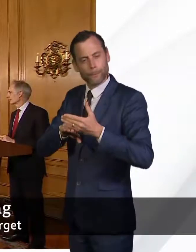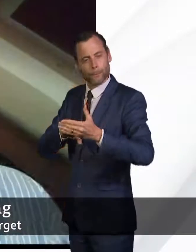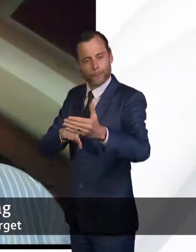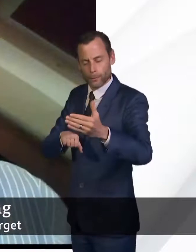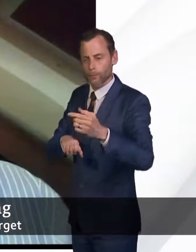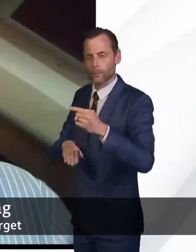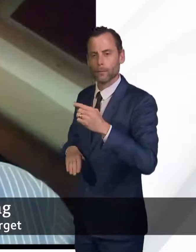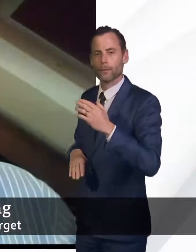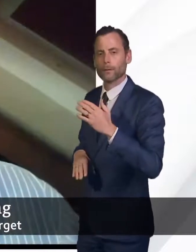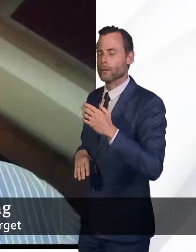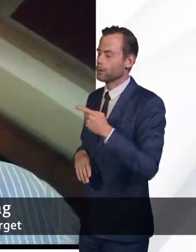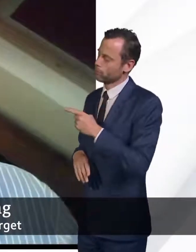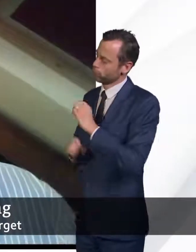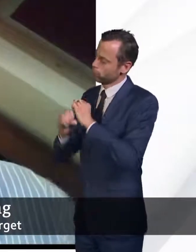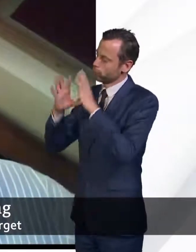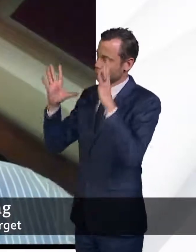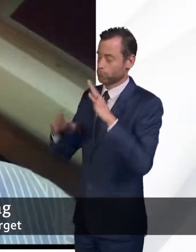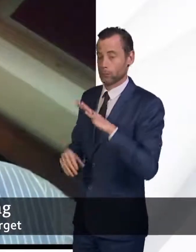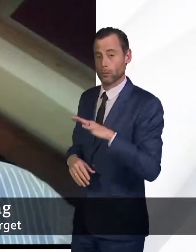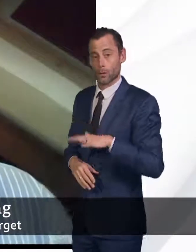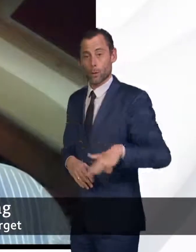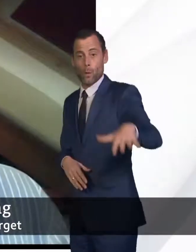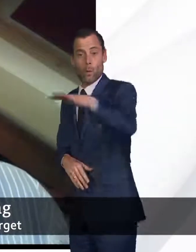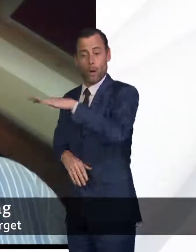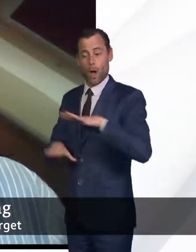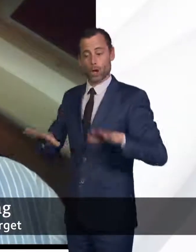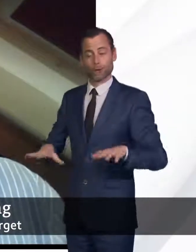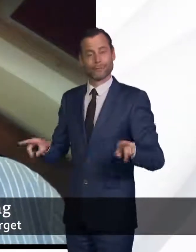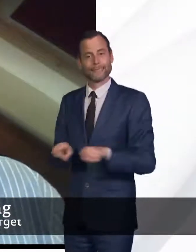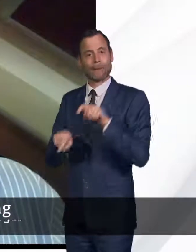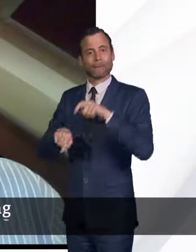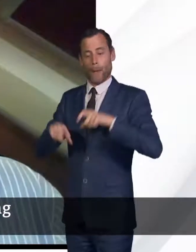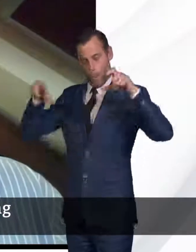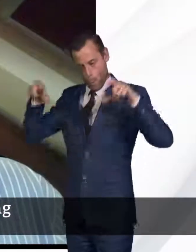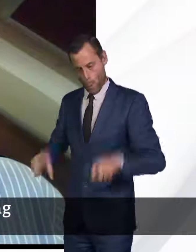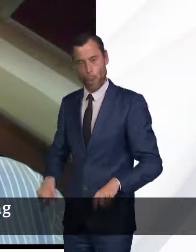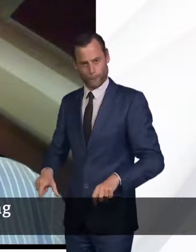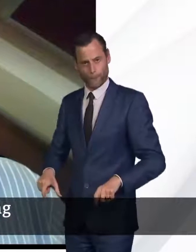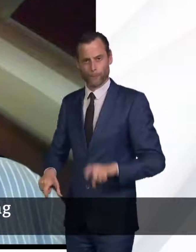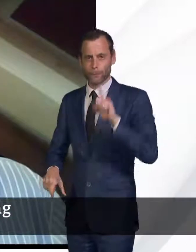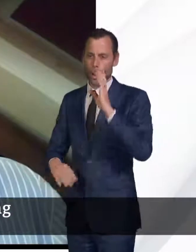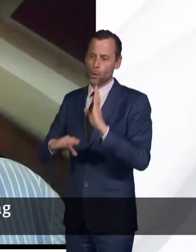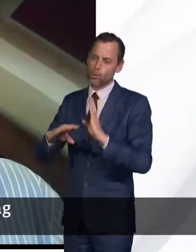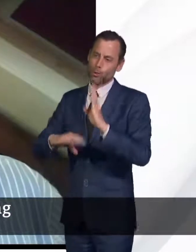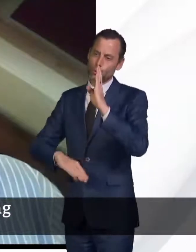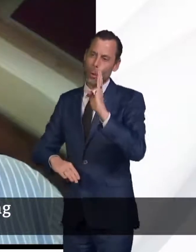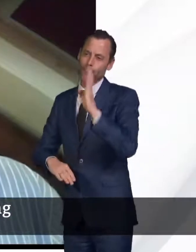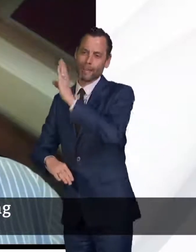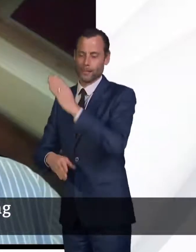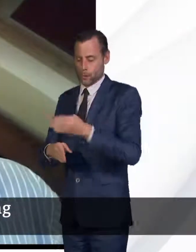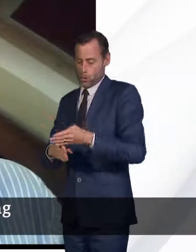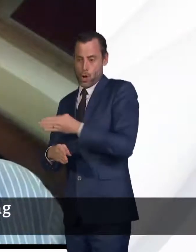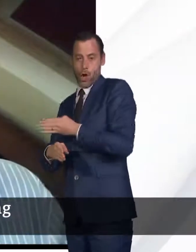at the same time, is it possible that the regions, like here in the northeast, were locked down comparatively early and so might not be hit